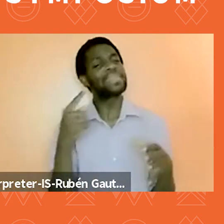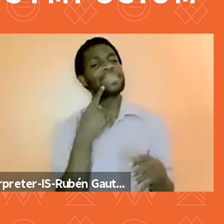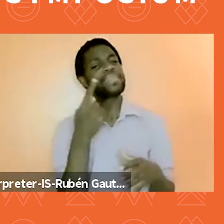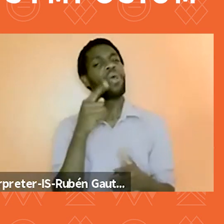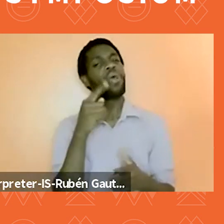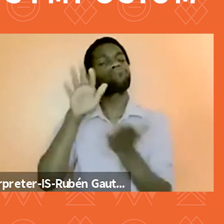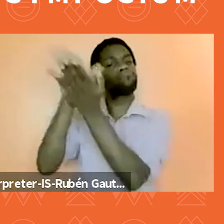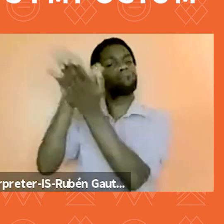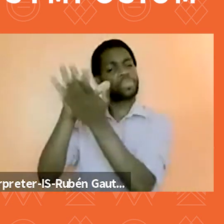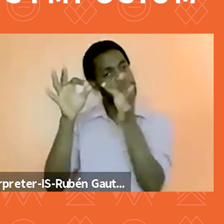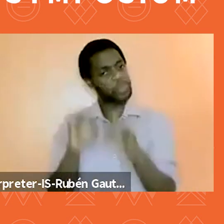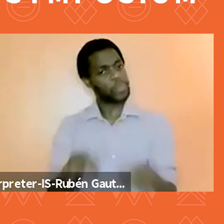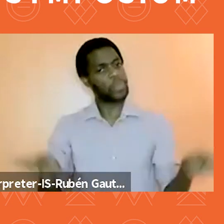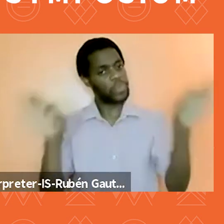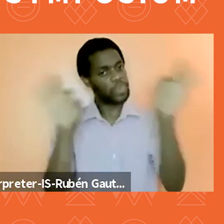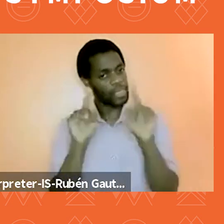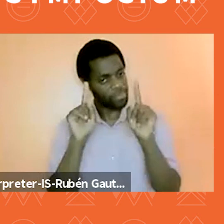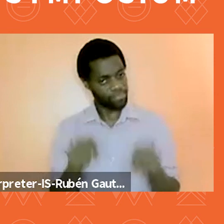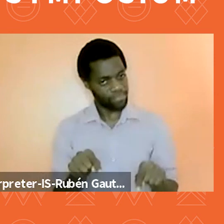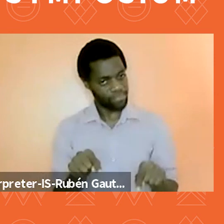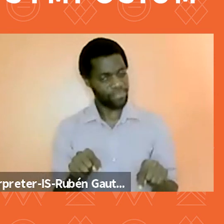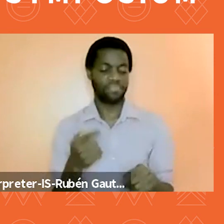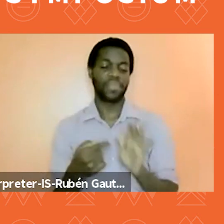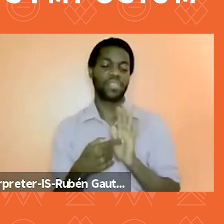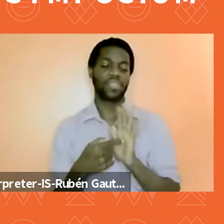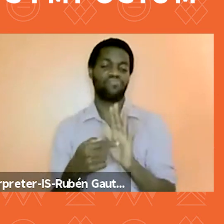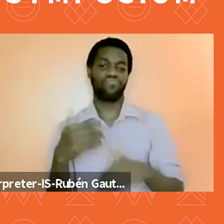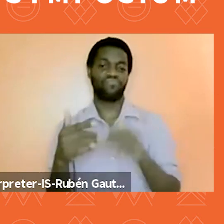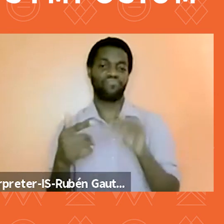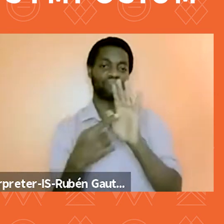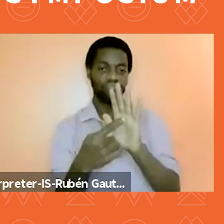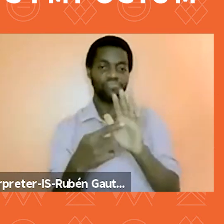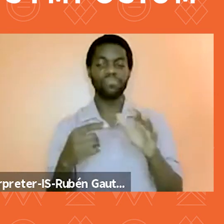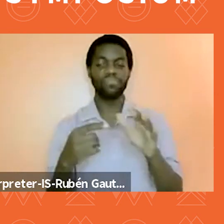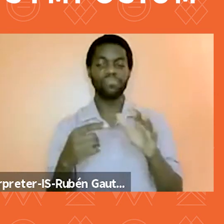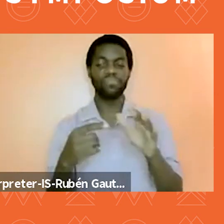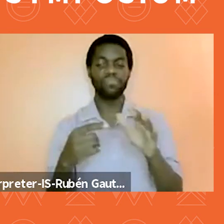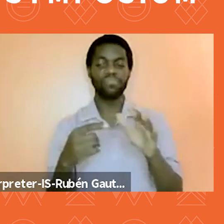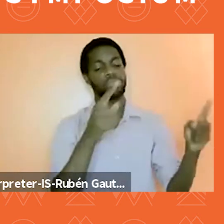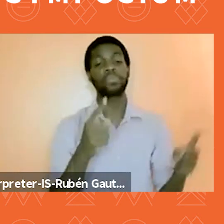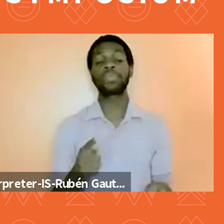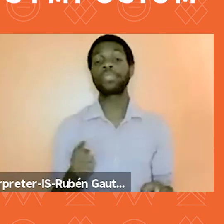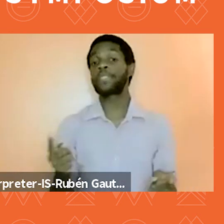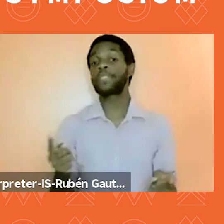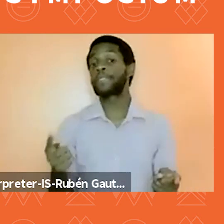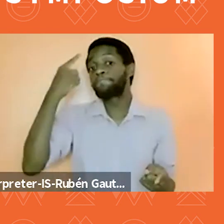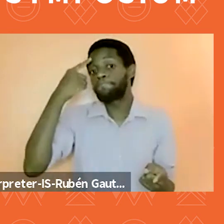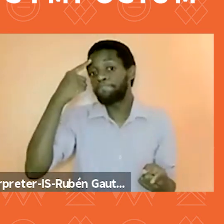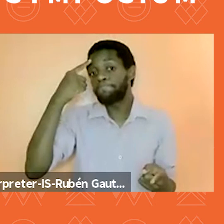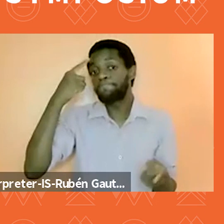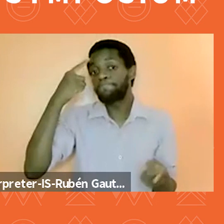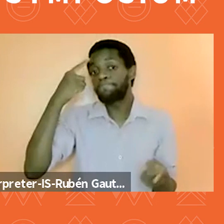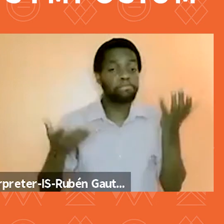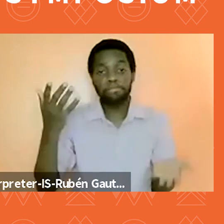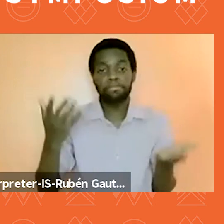laying out a set of common themes, common directions, aspirations, and commitments laying out ways in which we can be